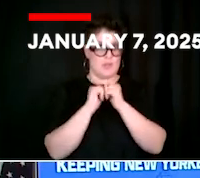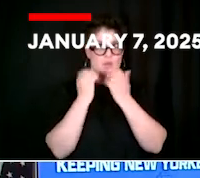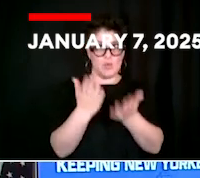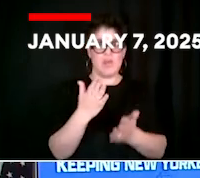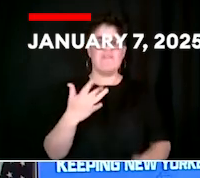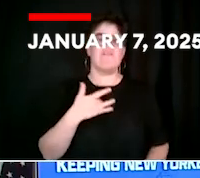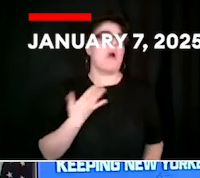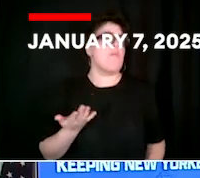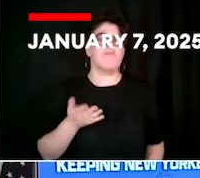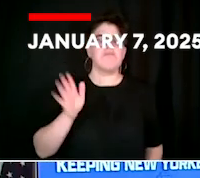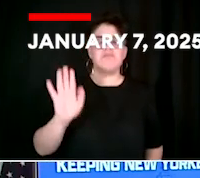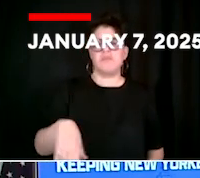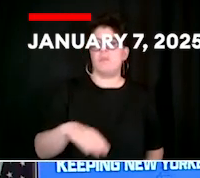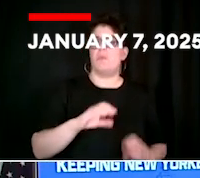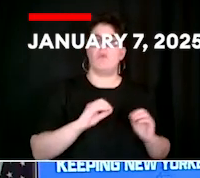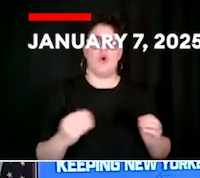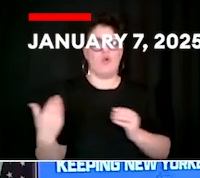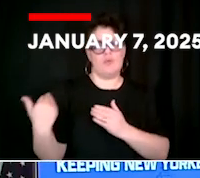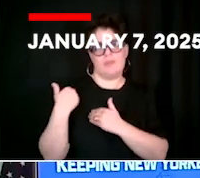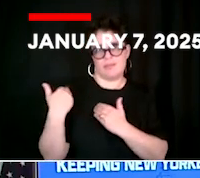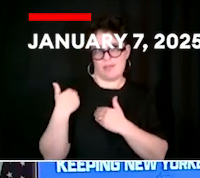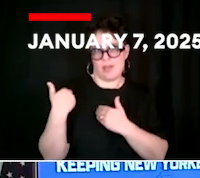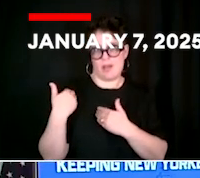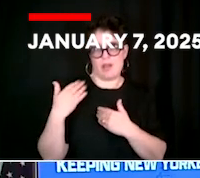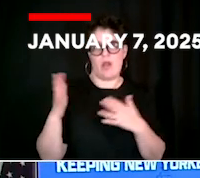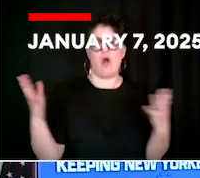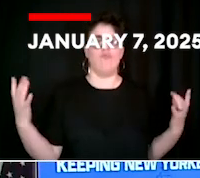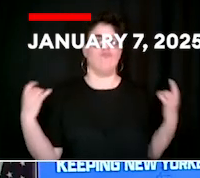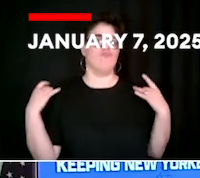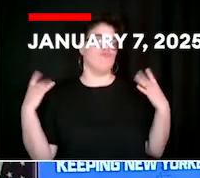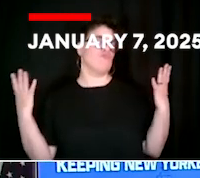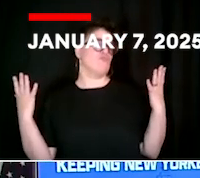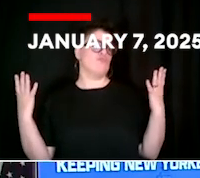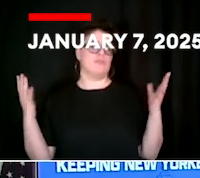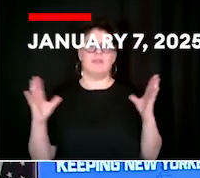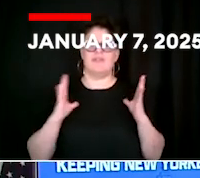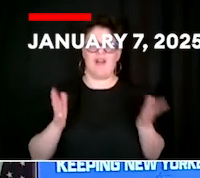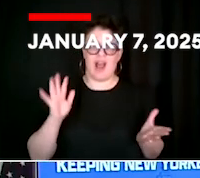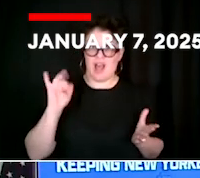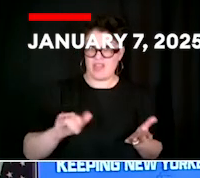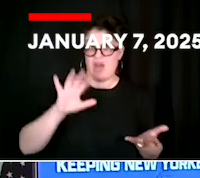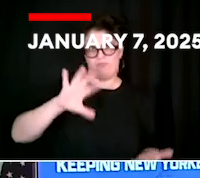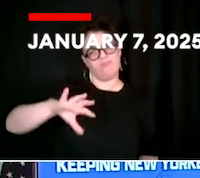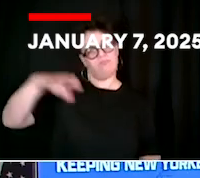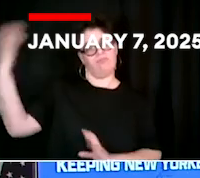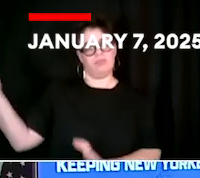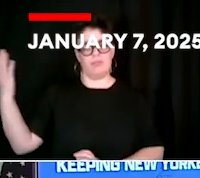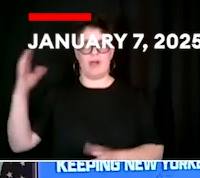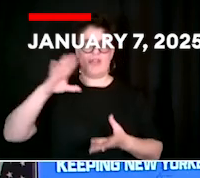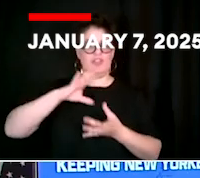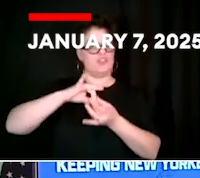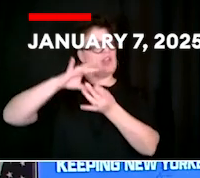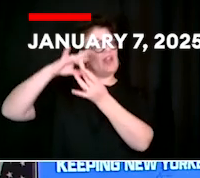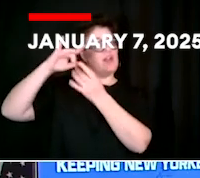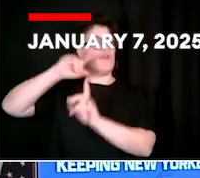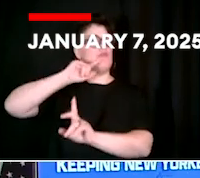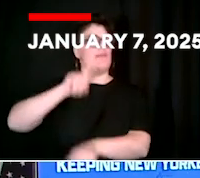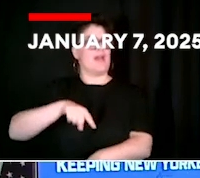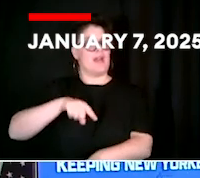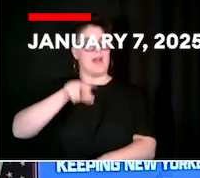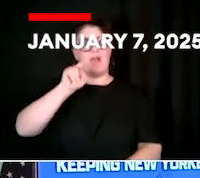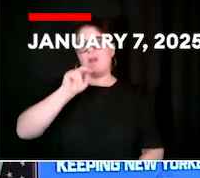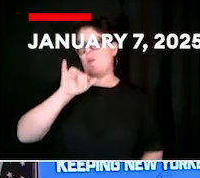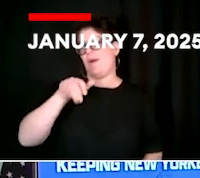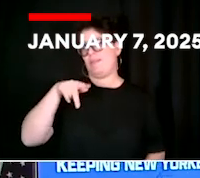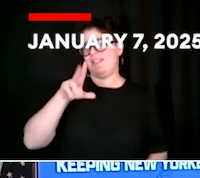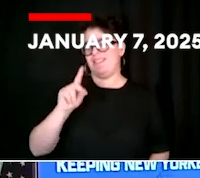held accountable, and that this really upset the chain of command in the NYPD. I wanted you to react to